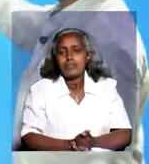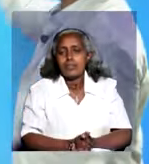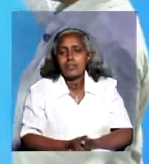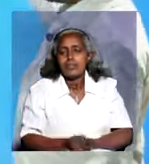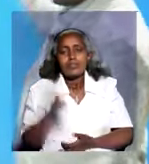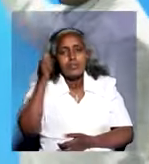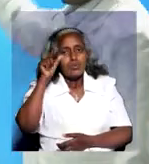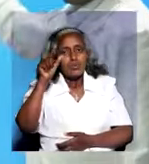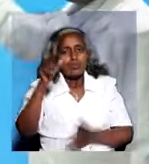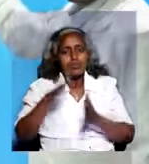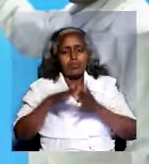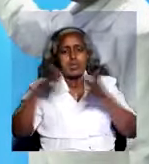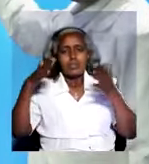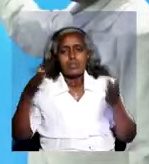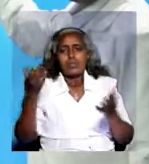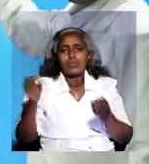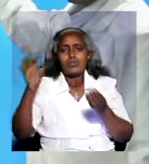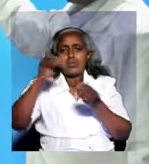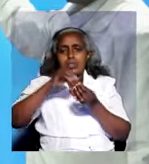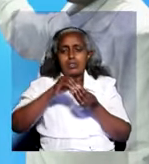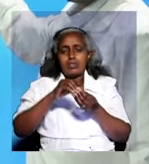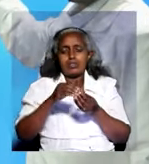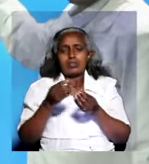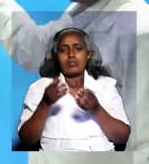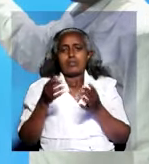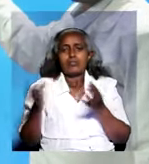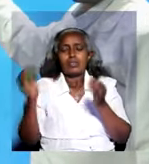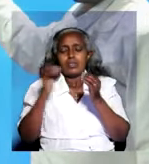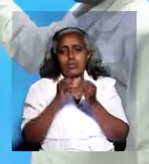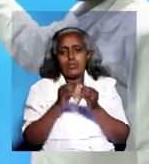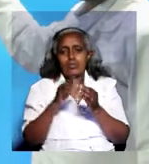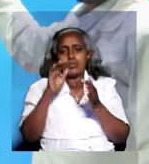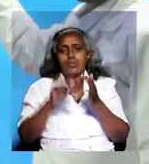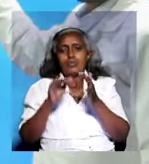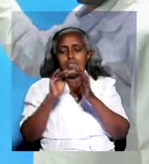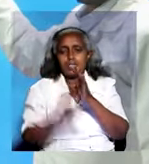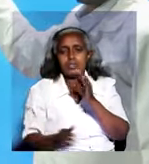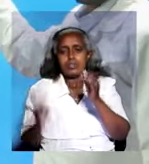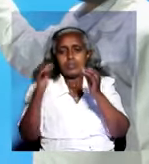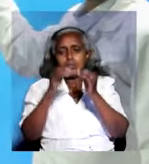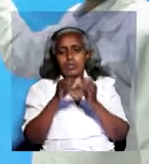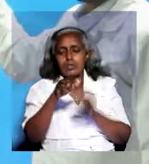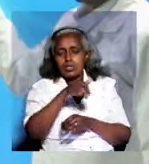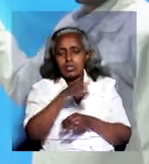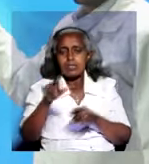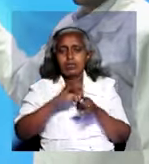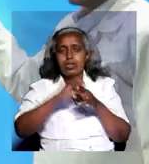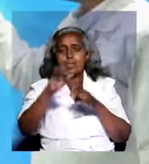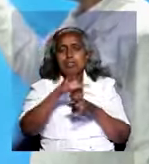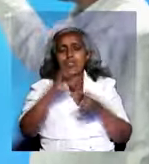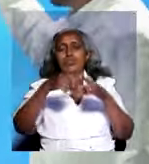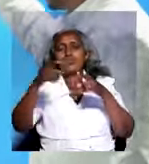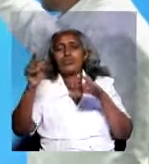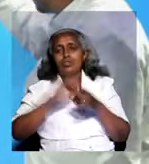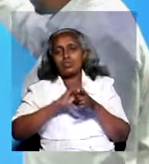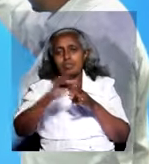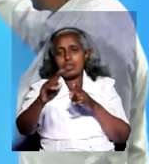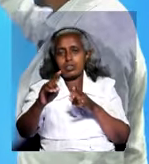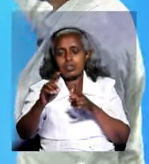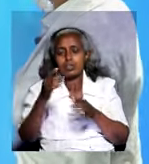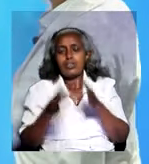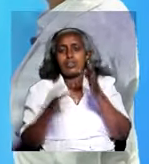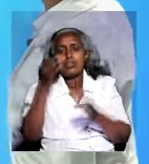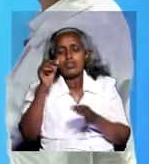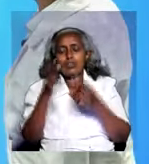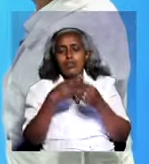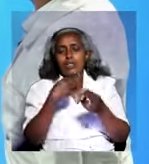you magnify it, or you increase magnitude or decrease magnitude in same direction or in opposite direction. If you